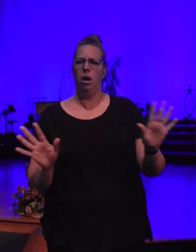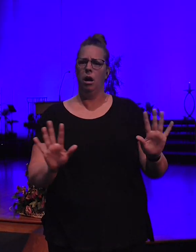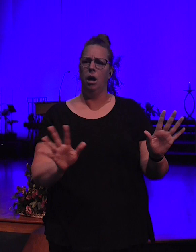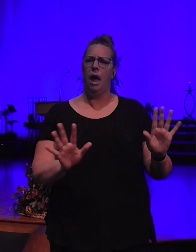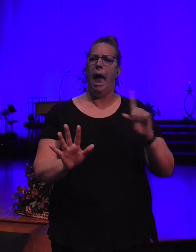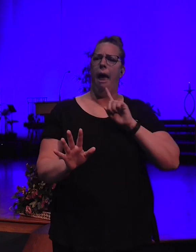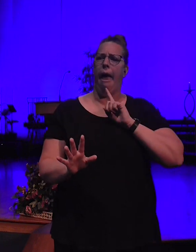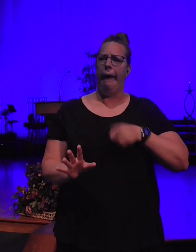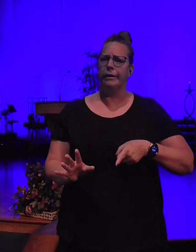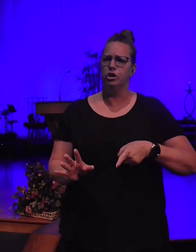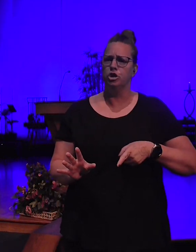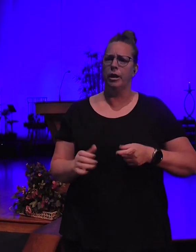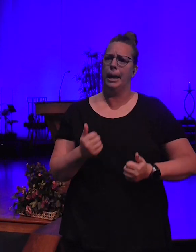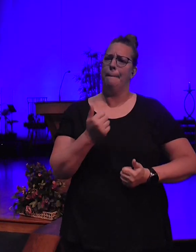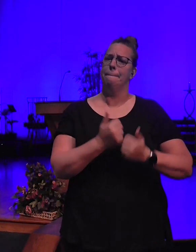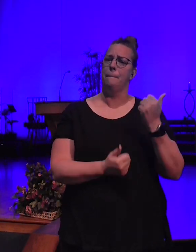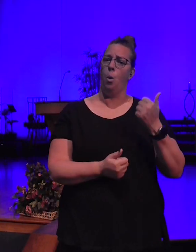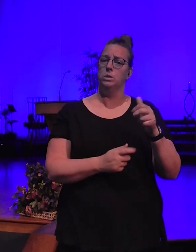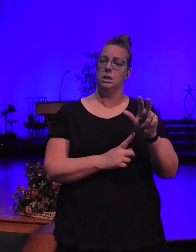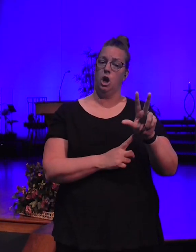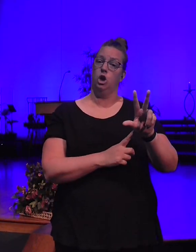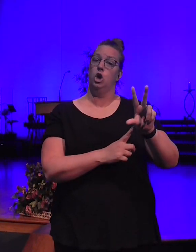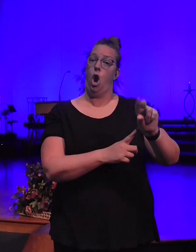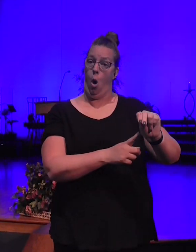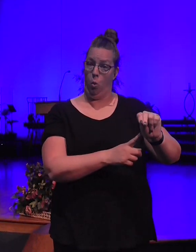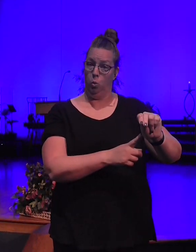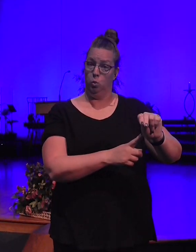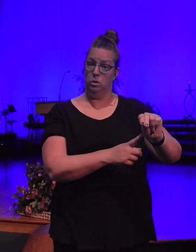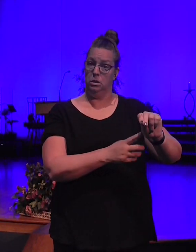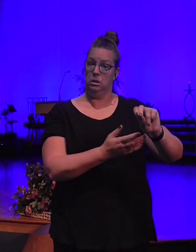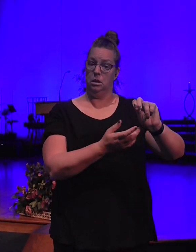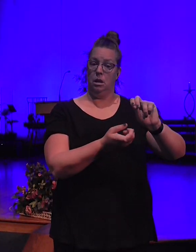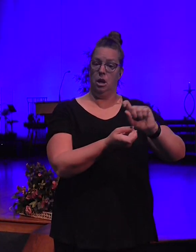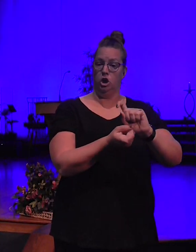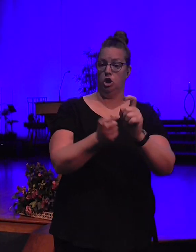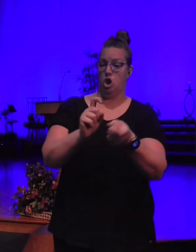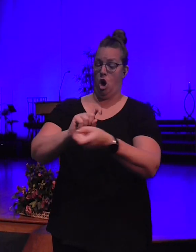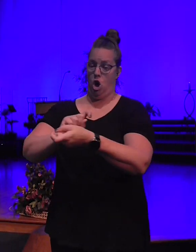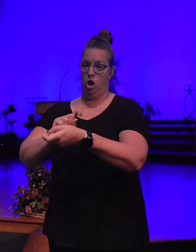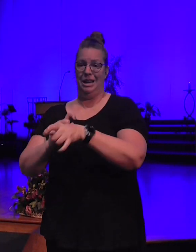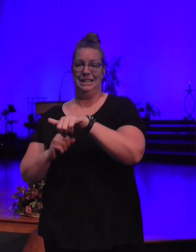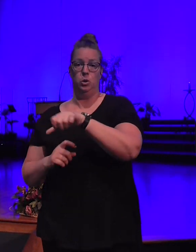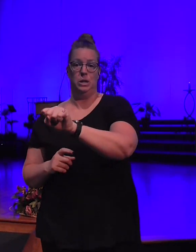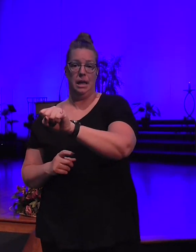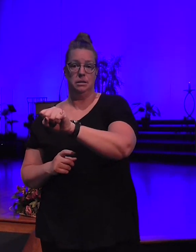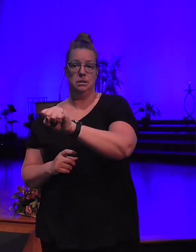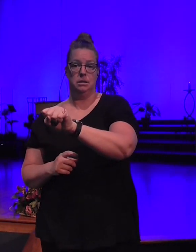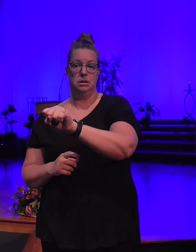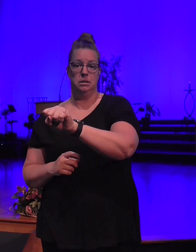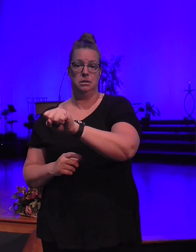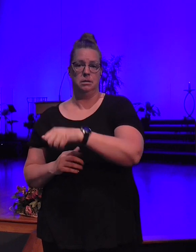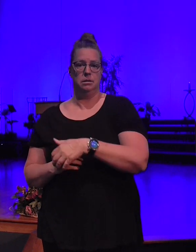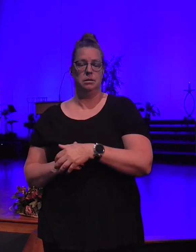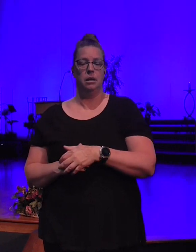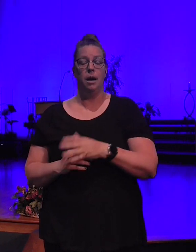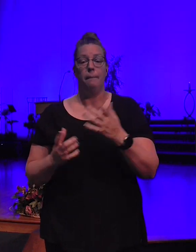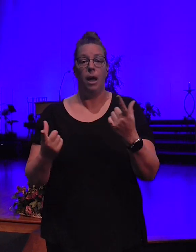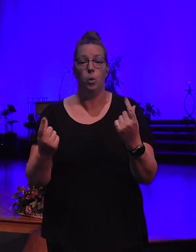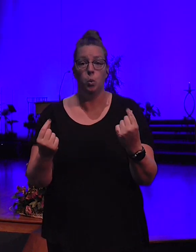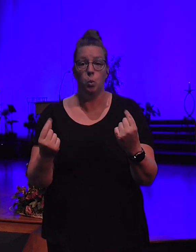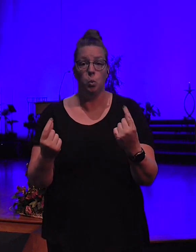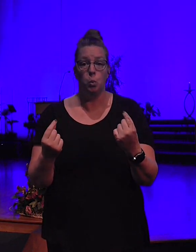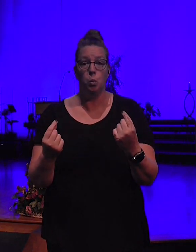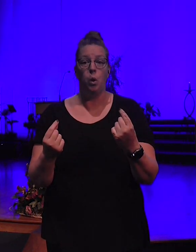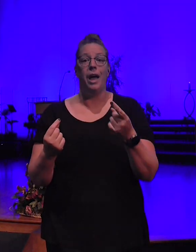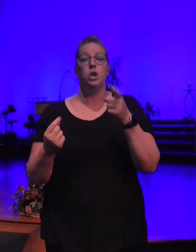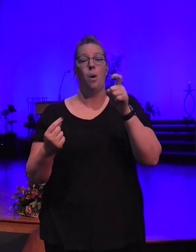actually most no's can turn into a yes. But you have to